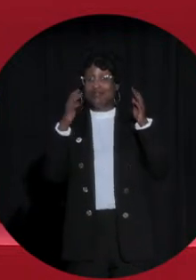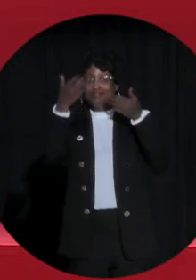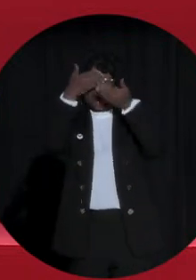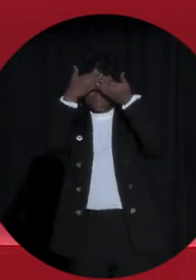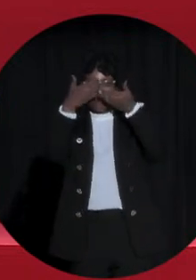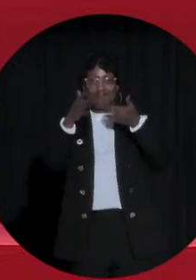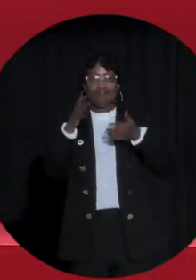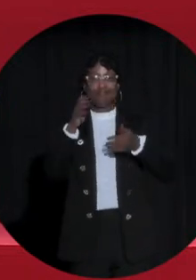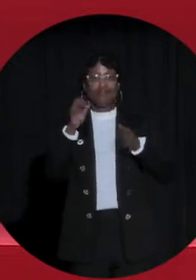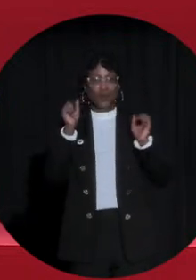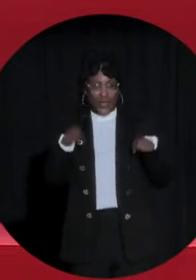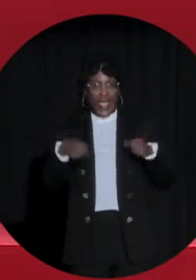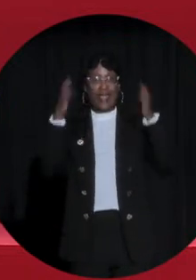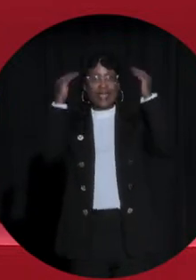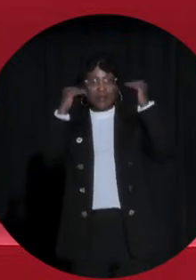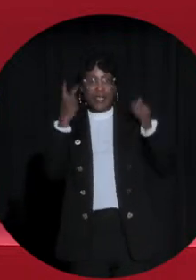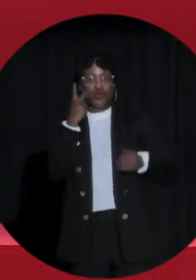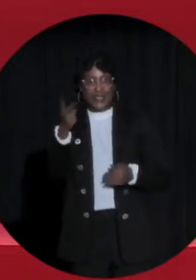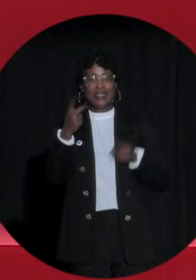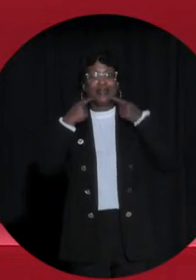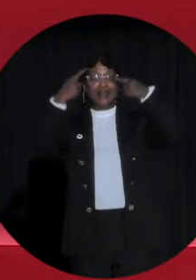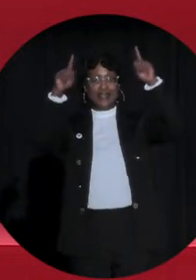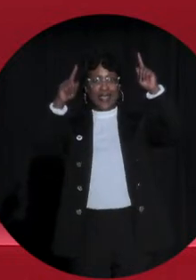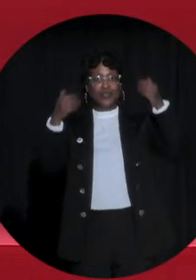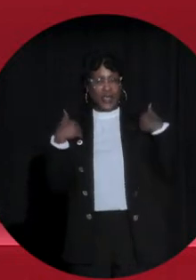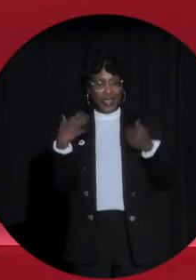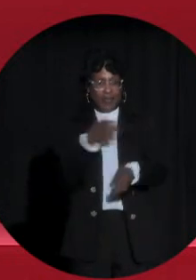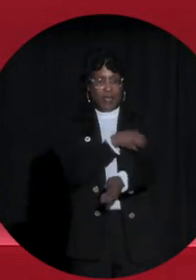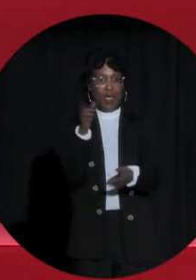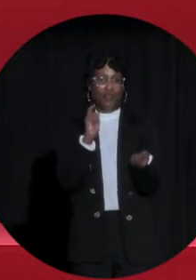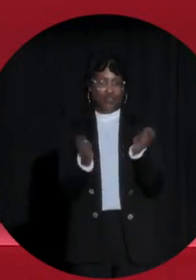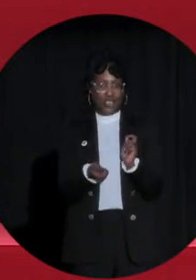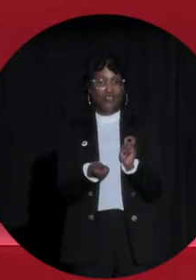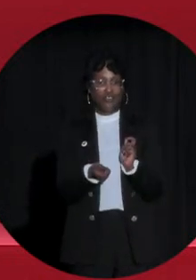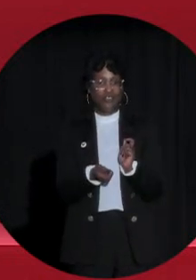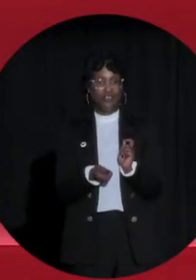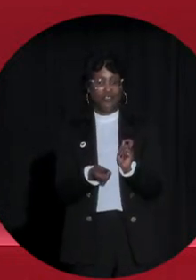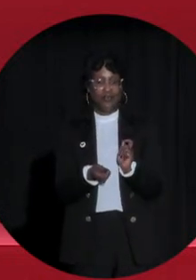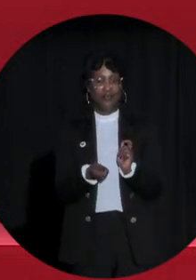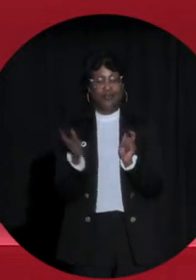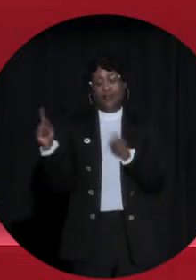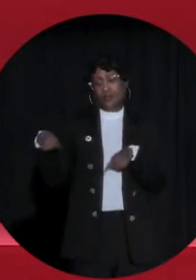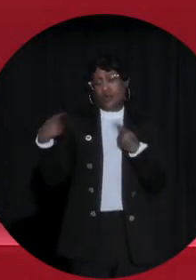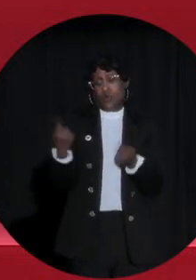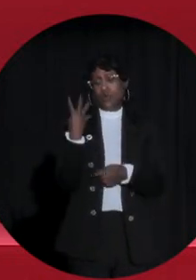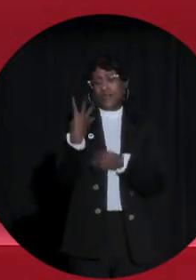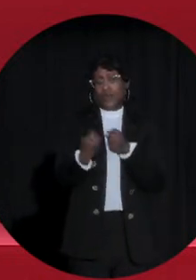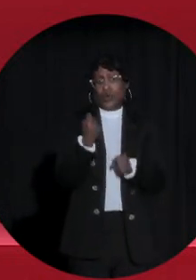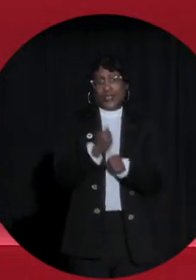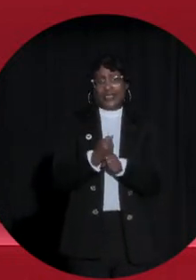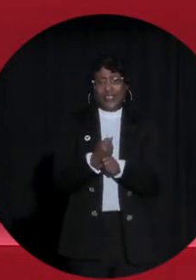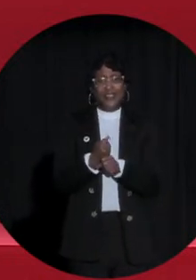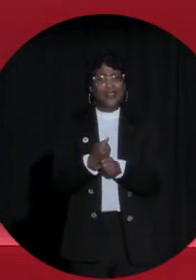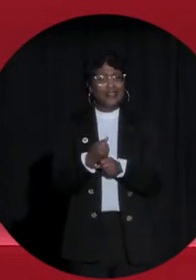set. We have the power to change. In the 4 years since I stood here and asked you all to labor with me, we